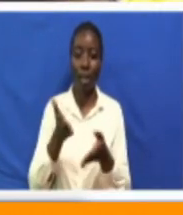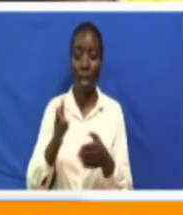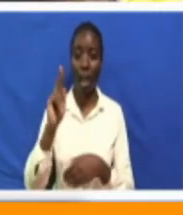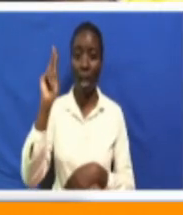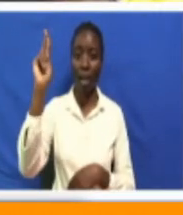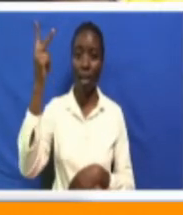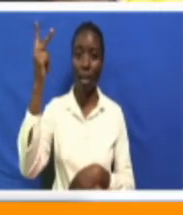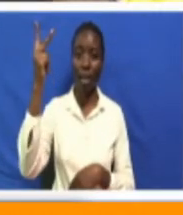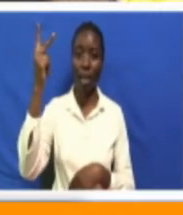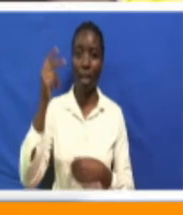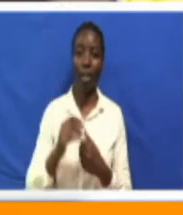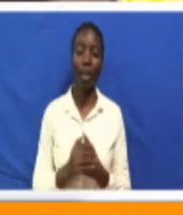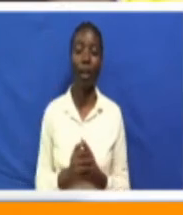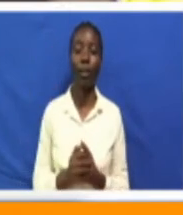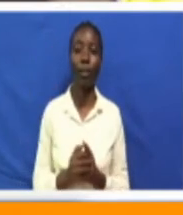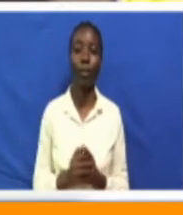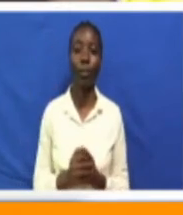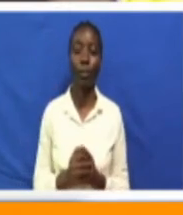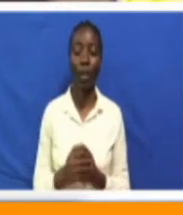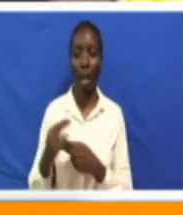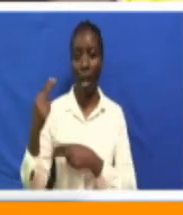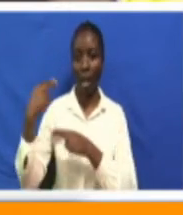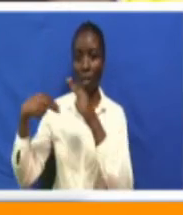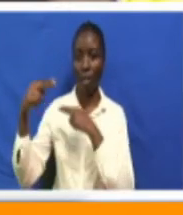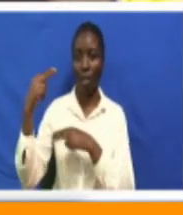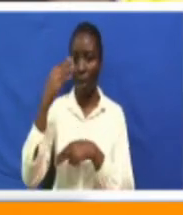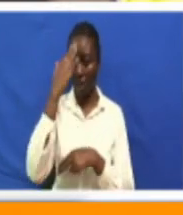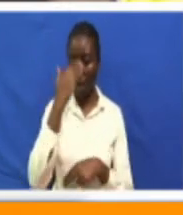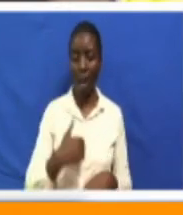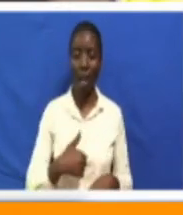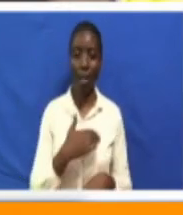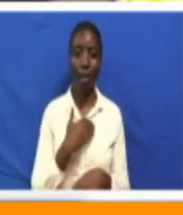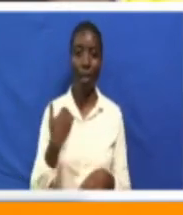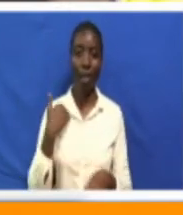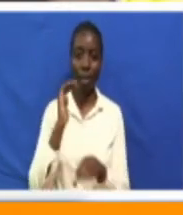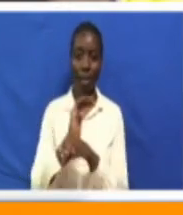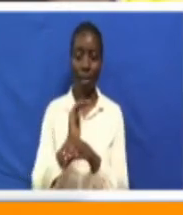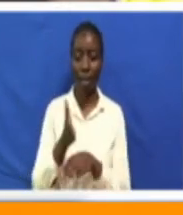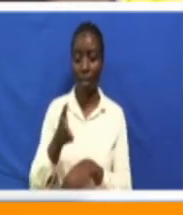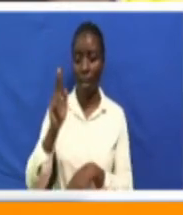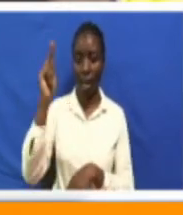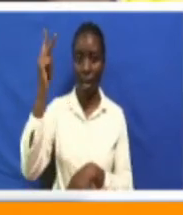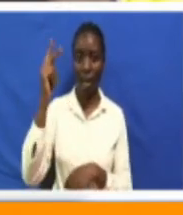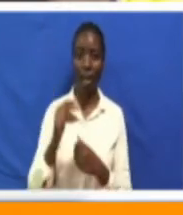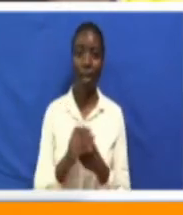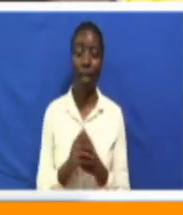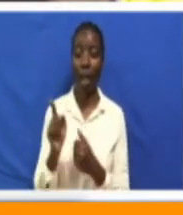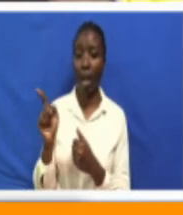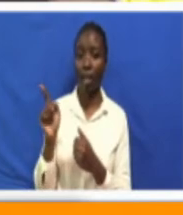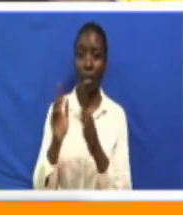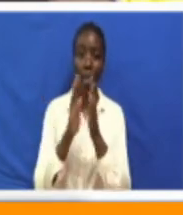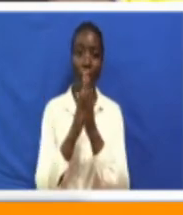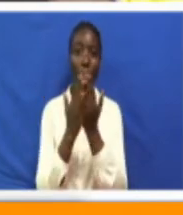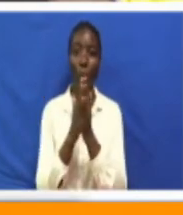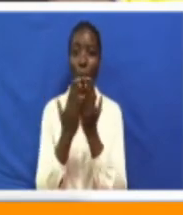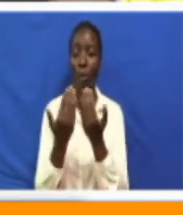Beyond A Century of endeavor a history of the Catholic churches in Kenya foreign